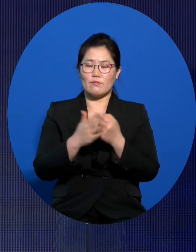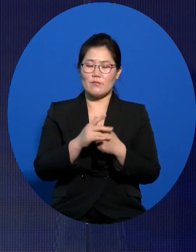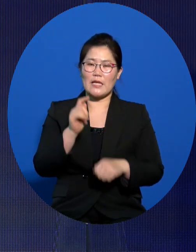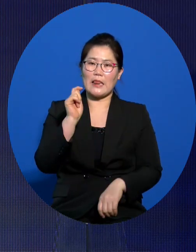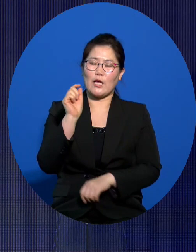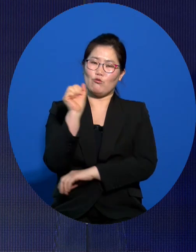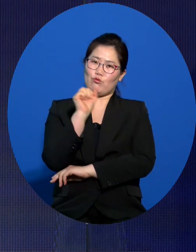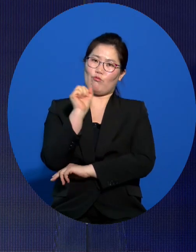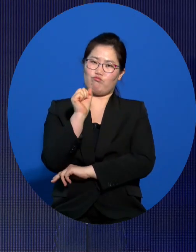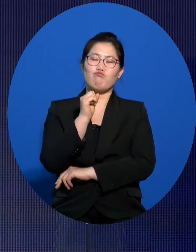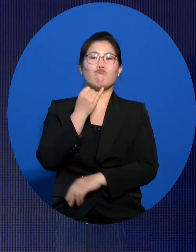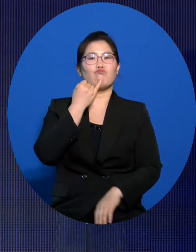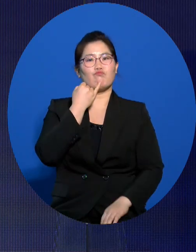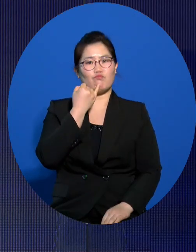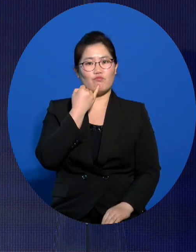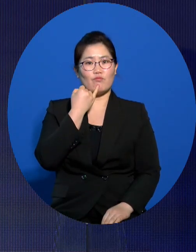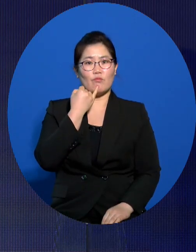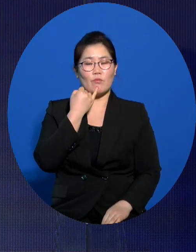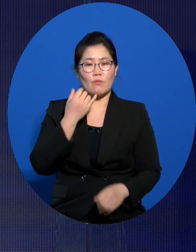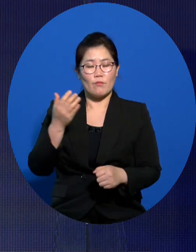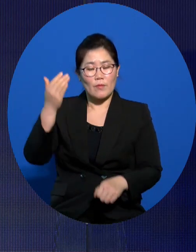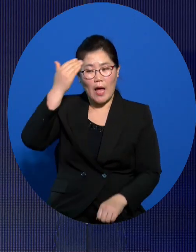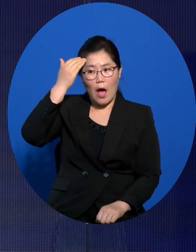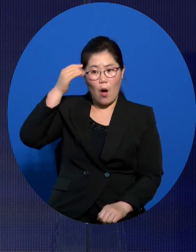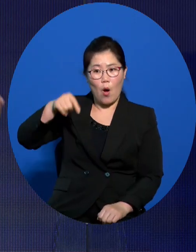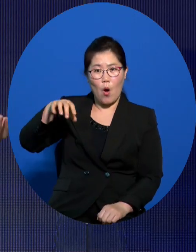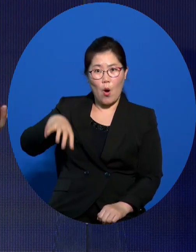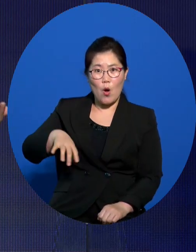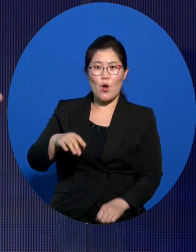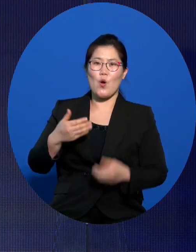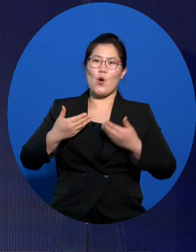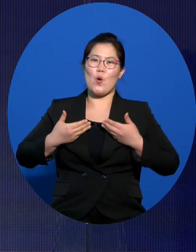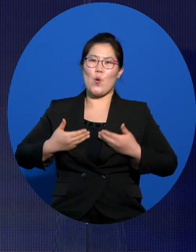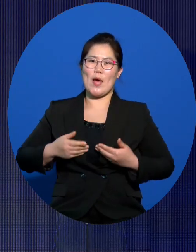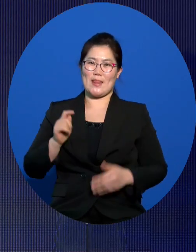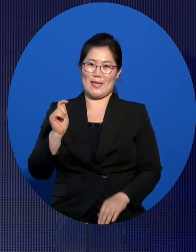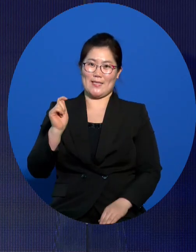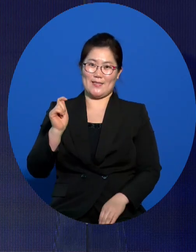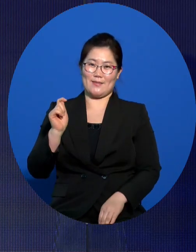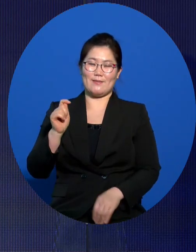a structured format of communication that can be used within